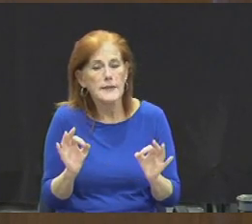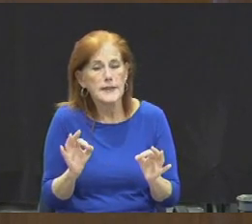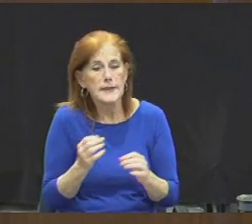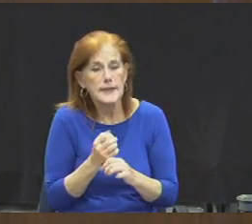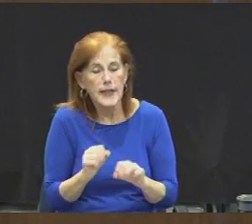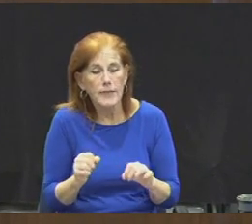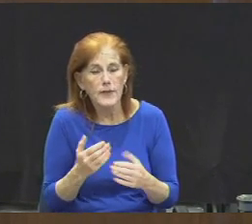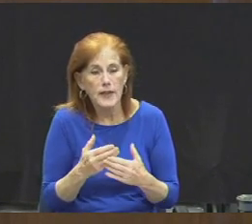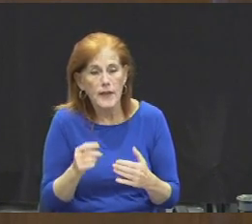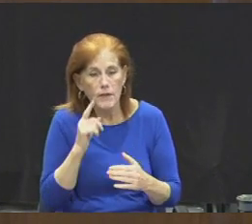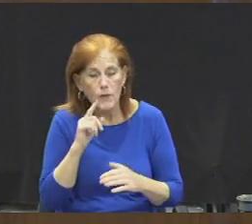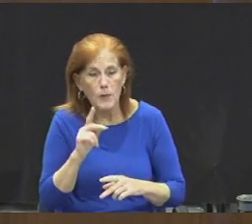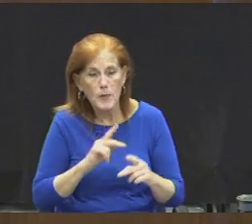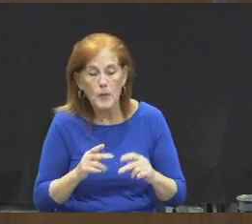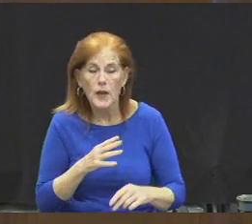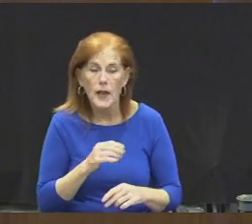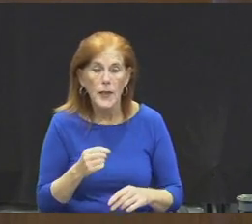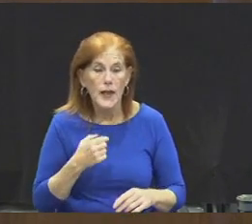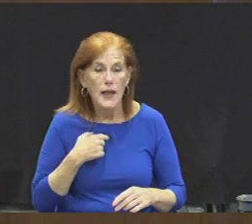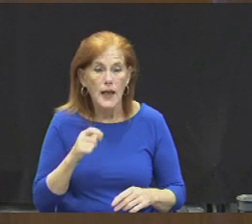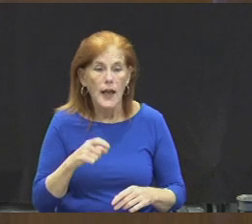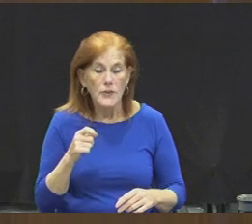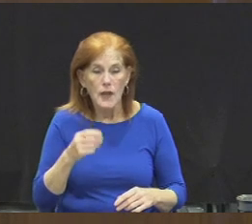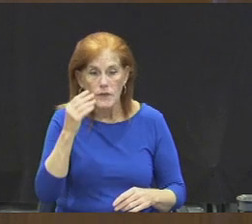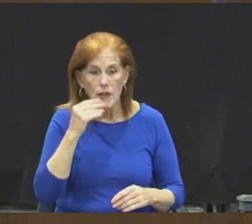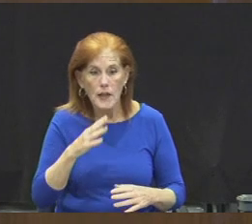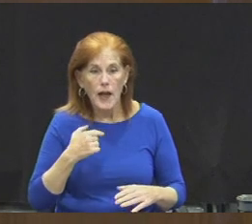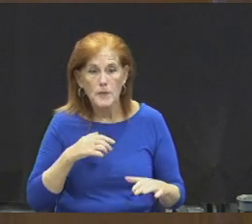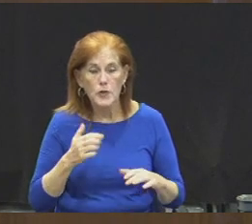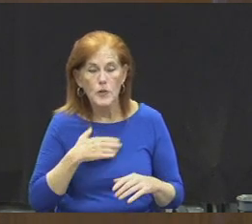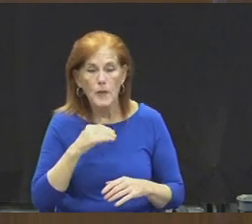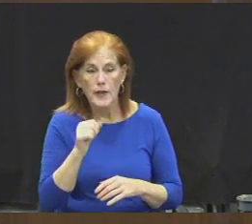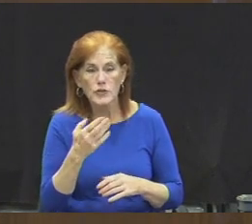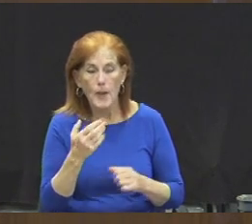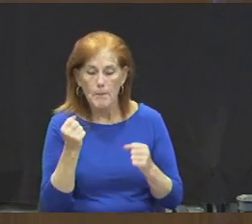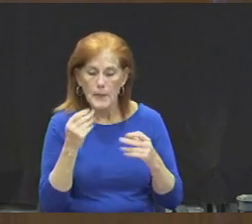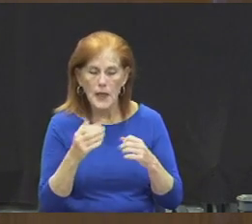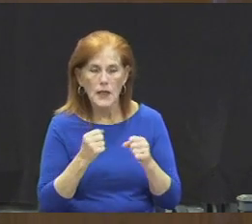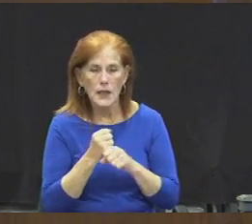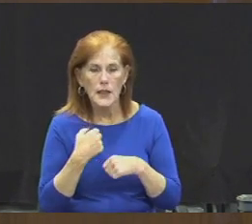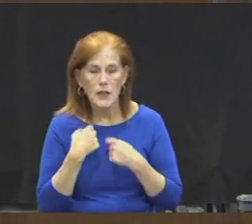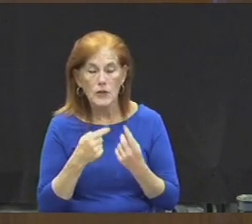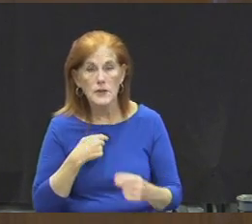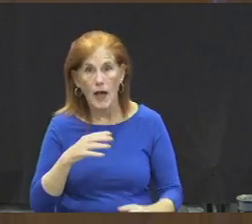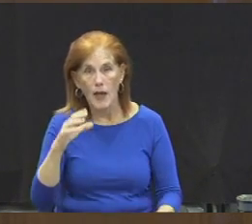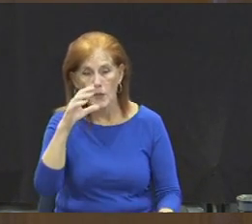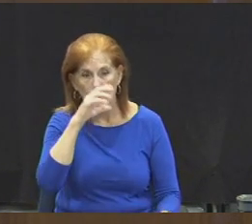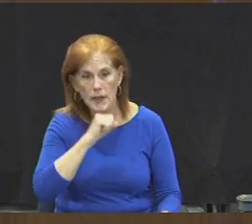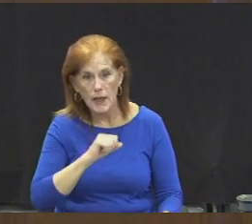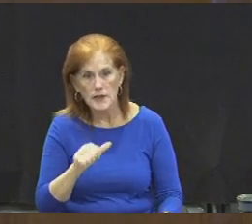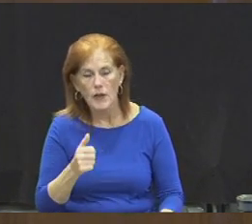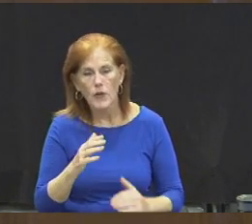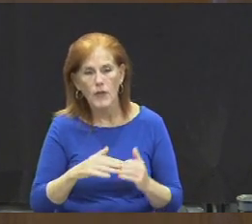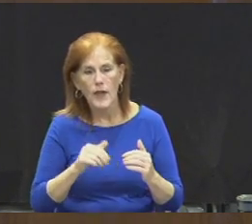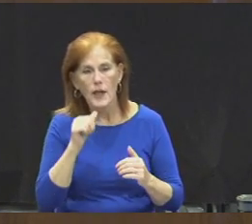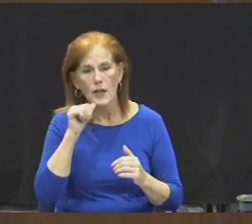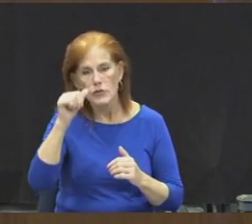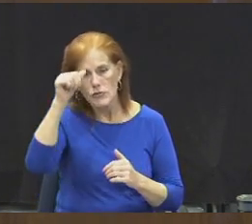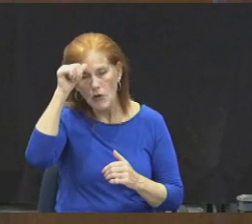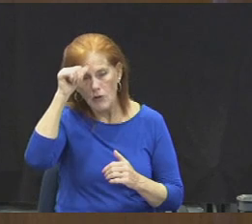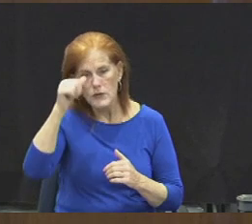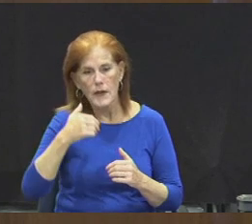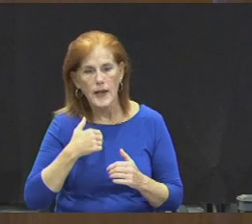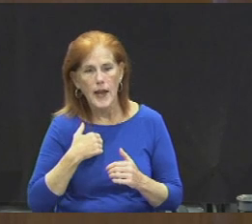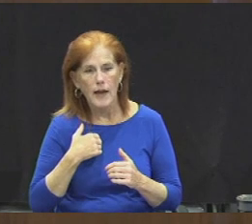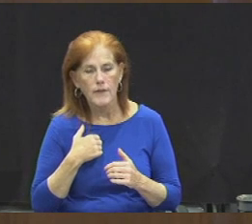people and that. And I just have to say, I've been doing my job a long time, and I would guess, other than adults who have